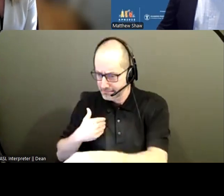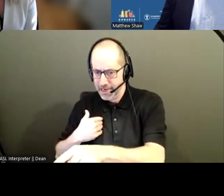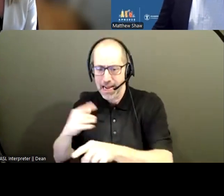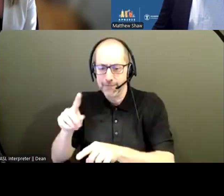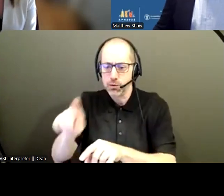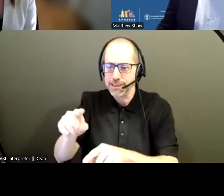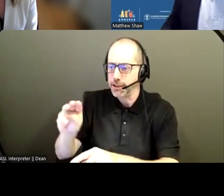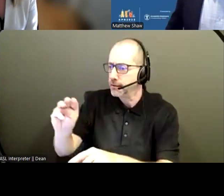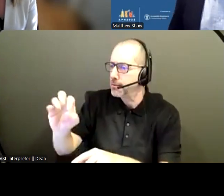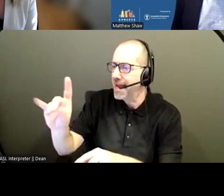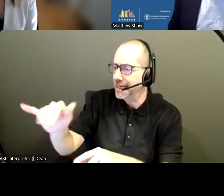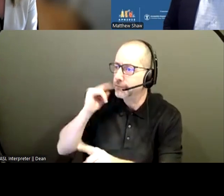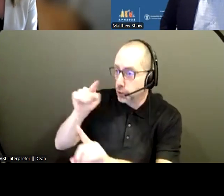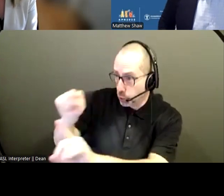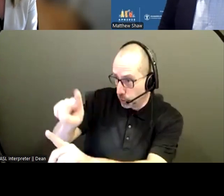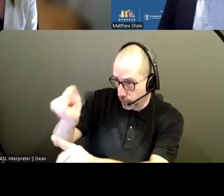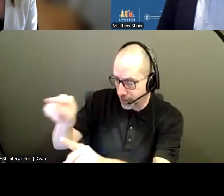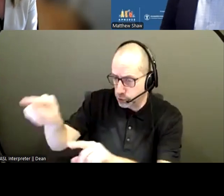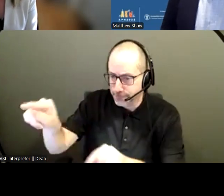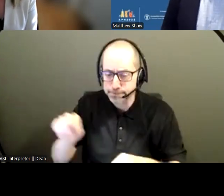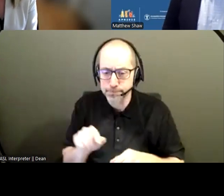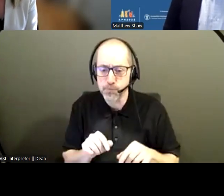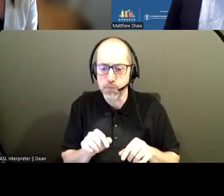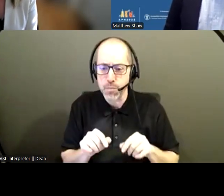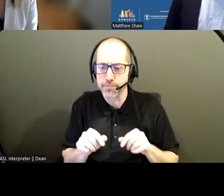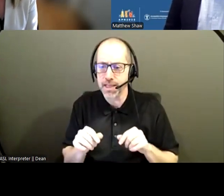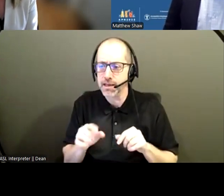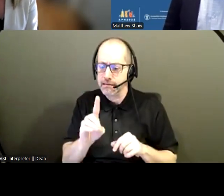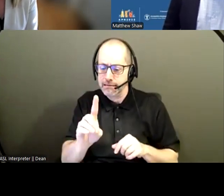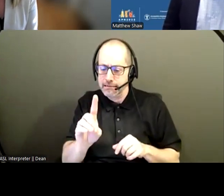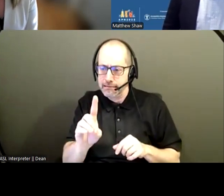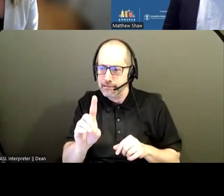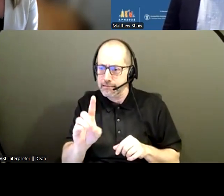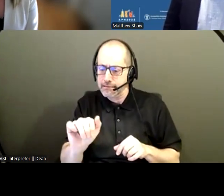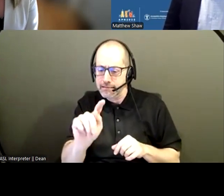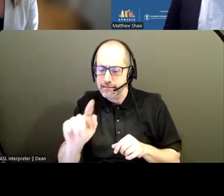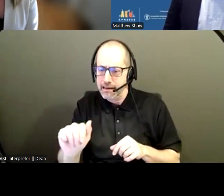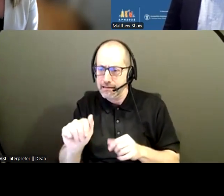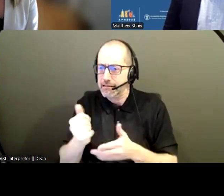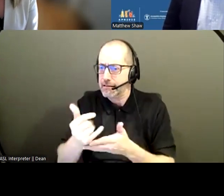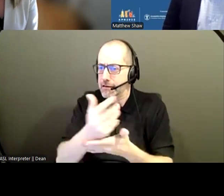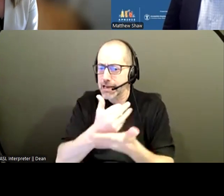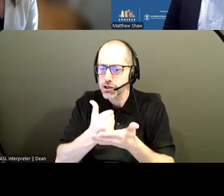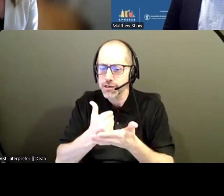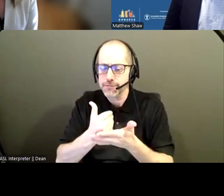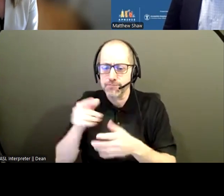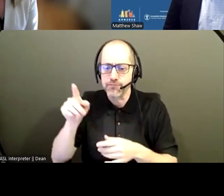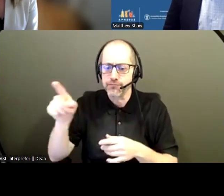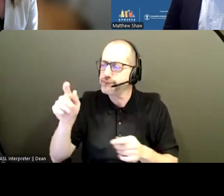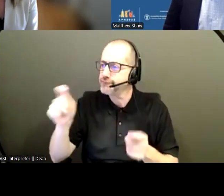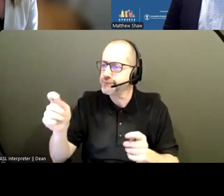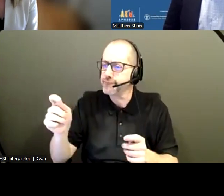man. Um, Okay. so how did you change the data collection to collect, as you said, the